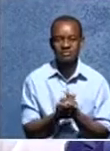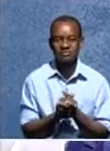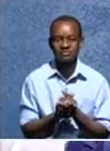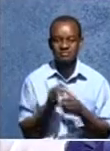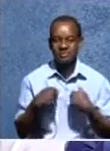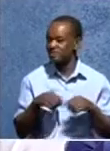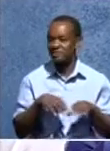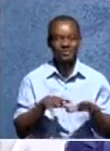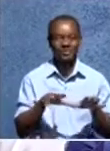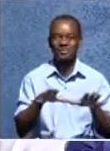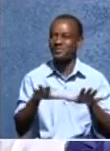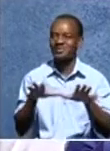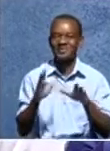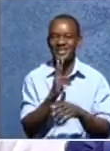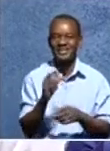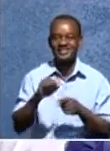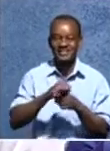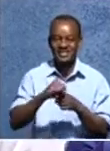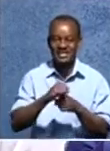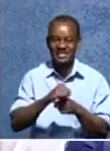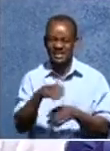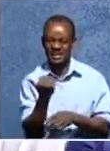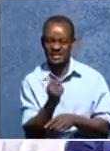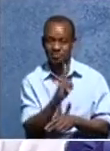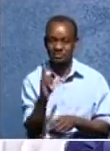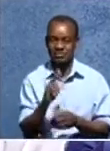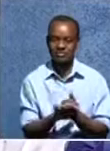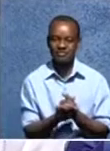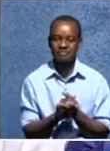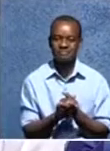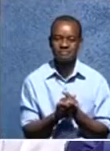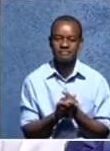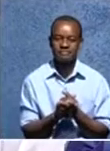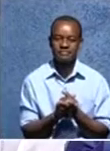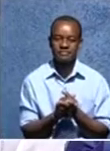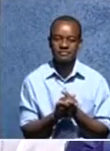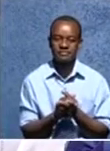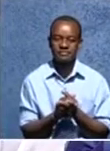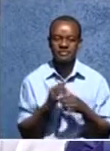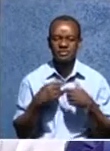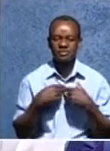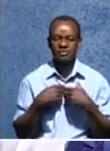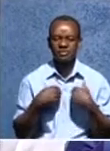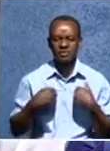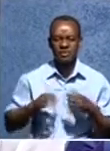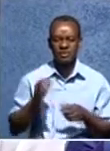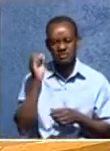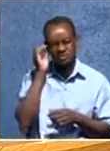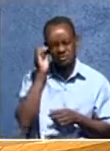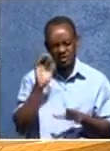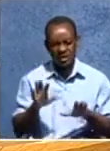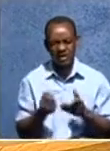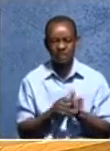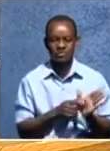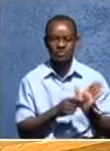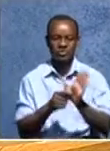spread of trained trainers, which we are looking at ways how we can introduce them to the industry. So that so those trainers are expected